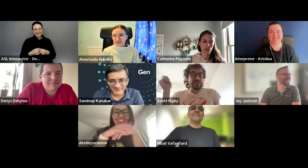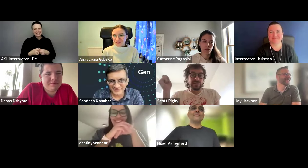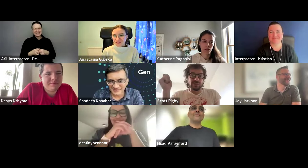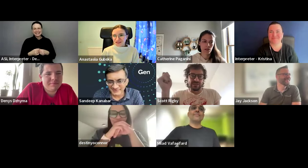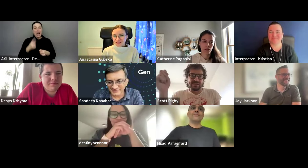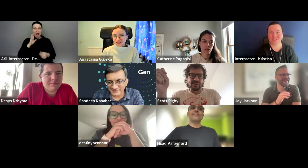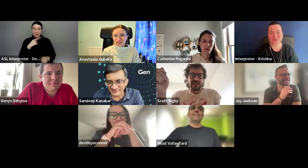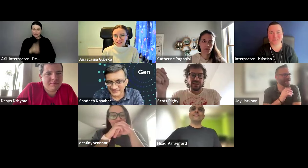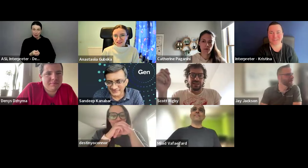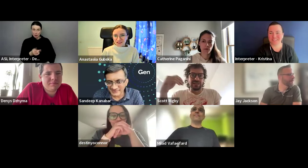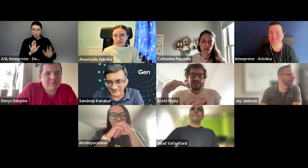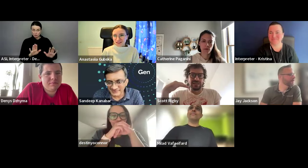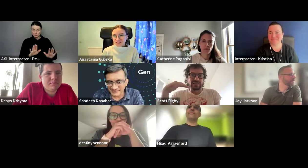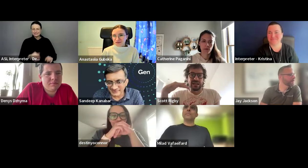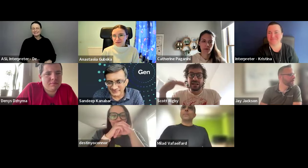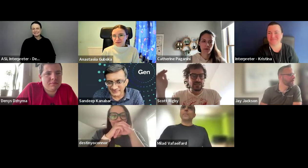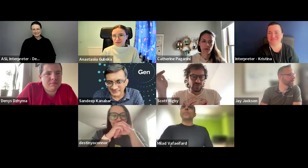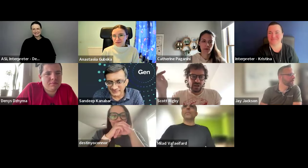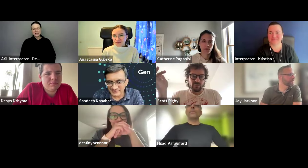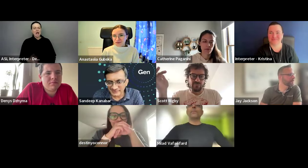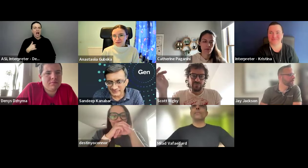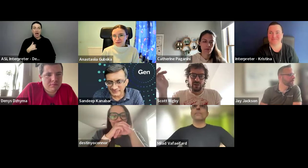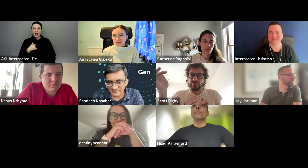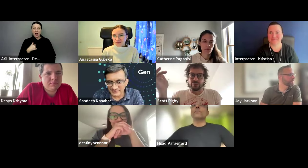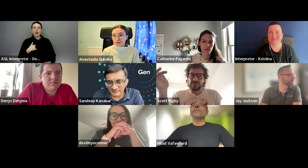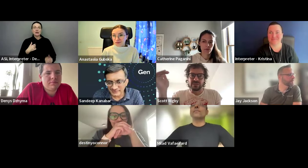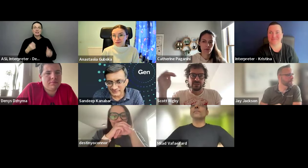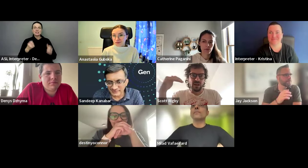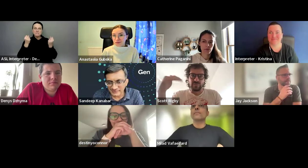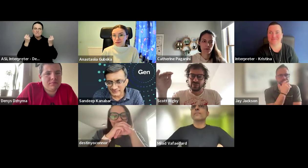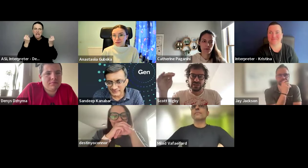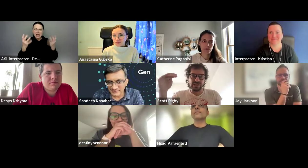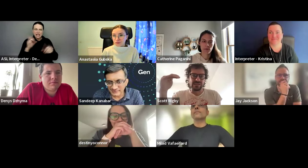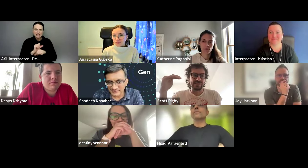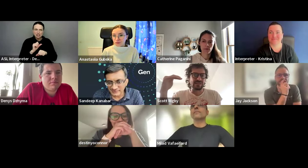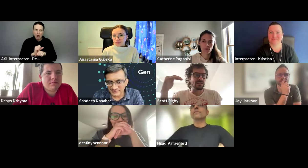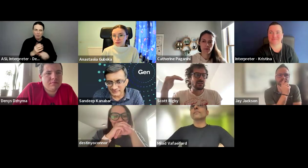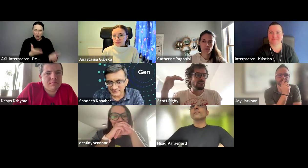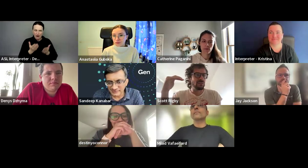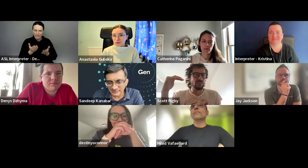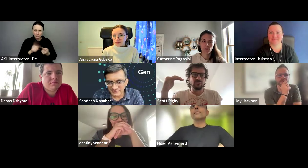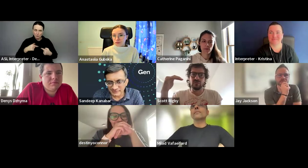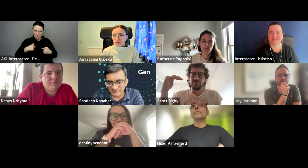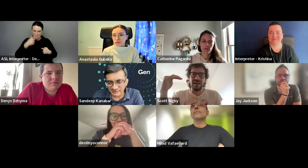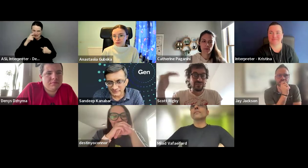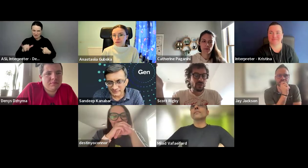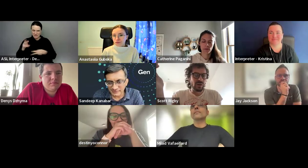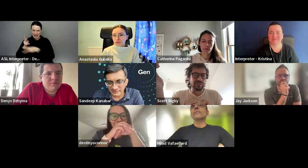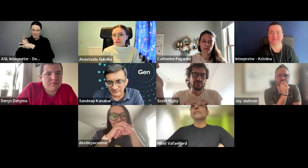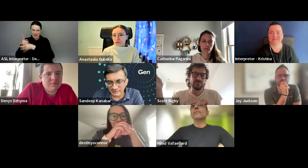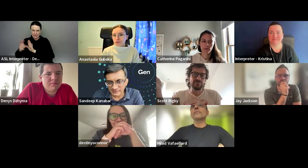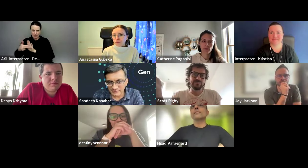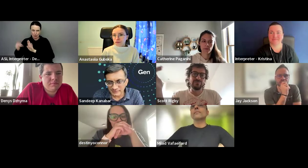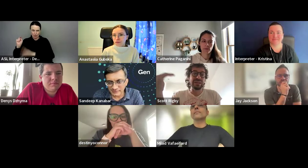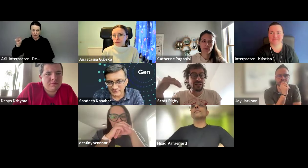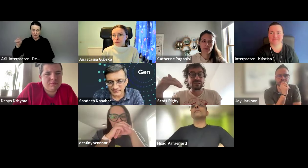I will tell you this, that No I get worries. tons of job offers, opportunities, and so